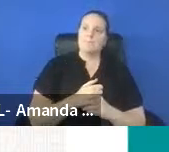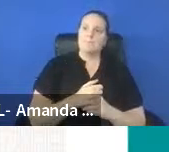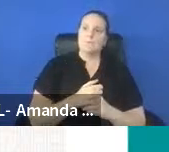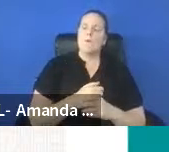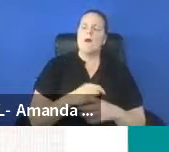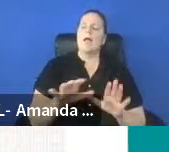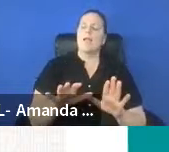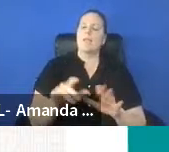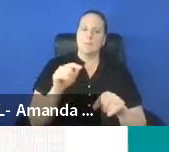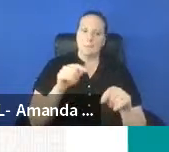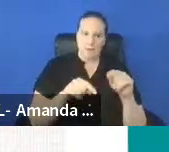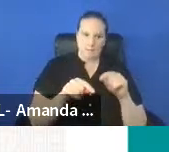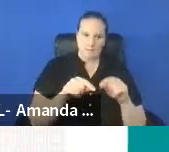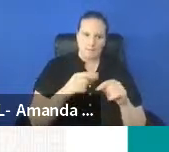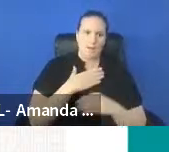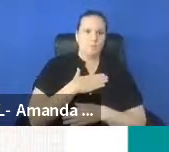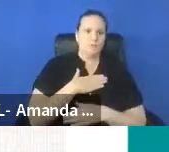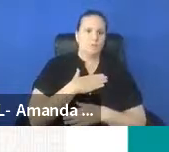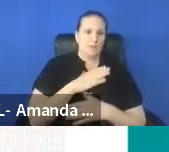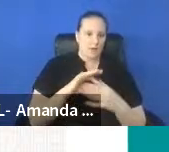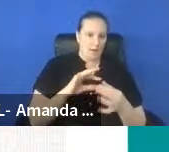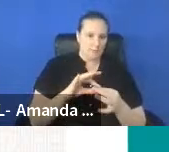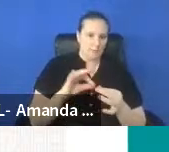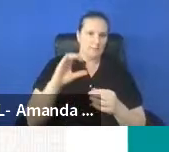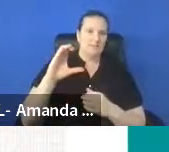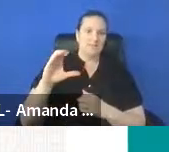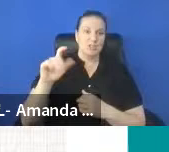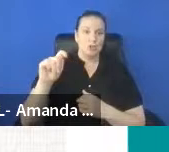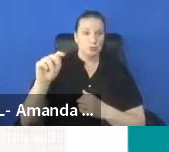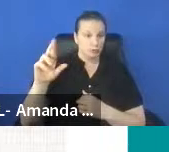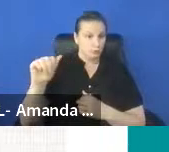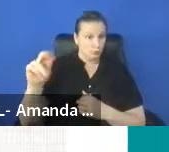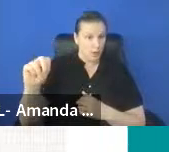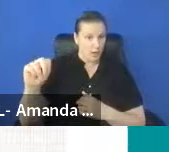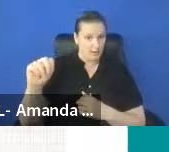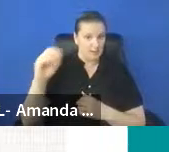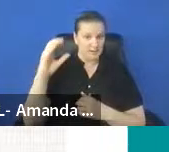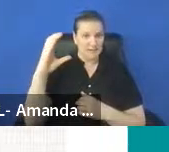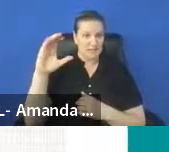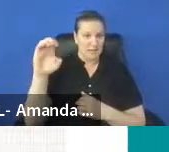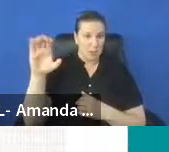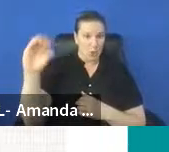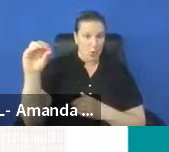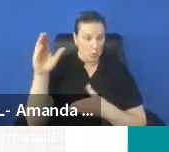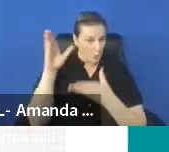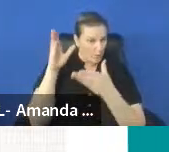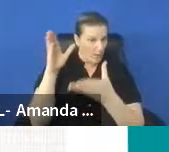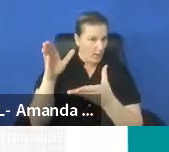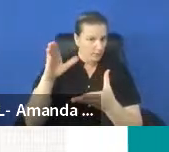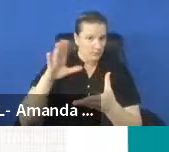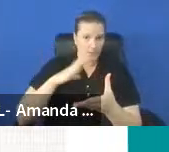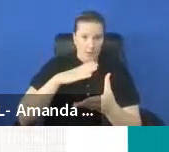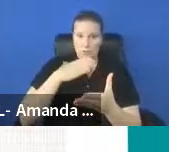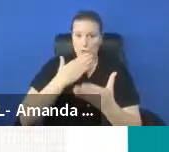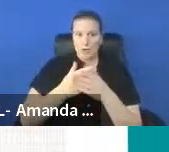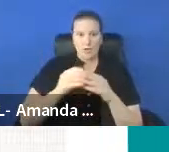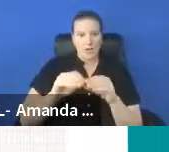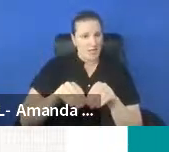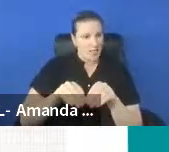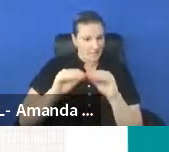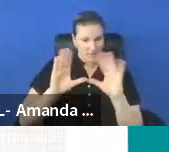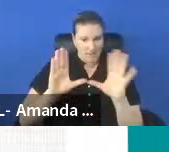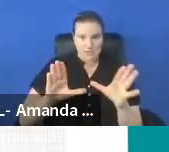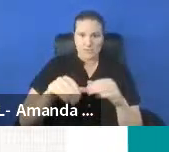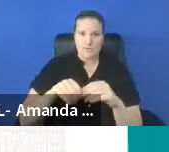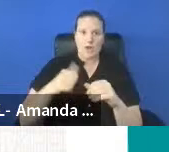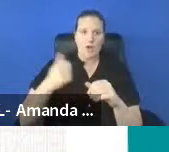up a little bit. I appreciated the comments of the CTRAN CEO who was there. He gave some good clarification, and